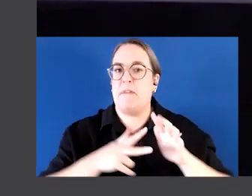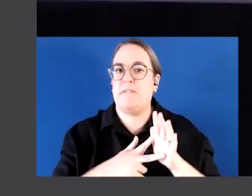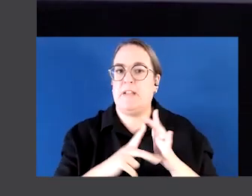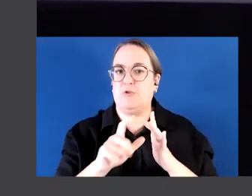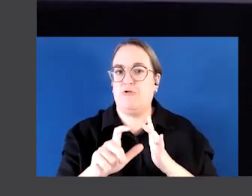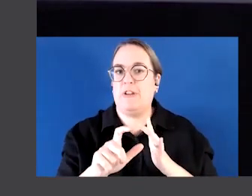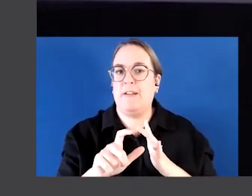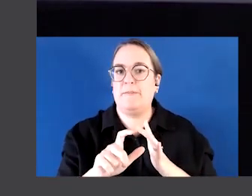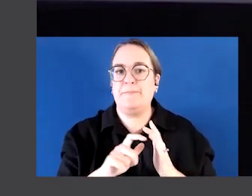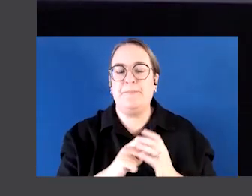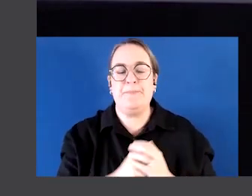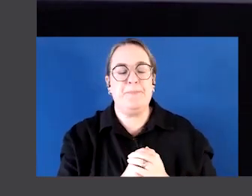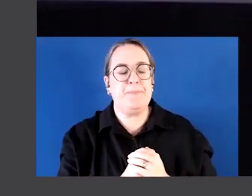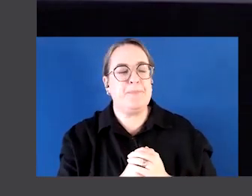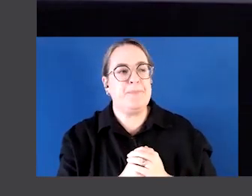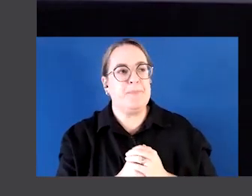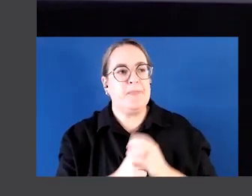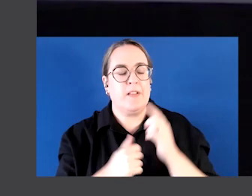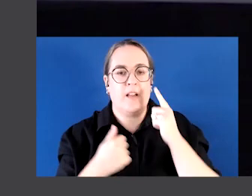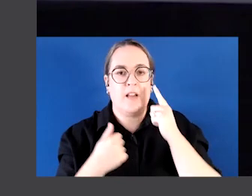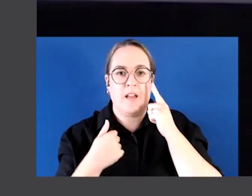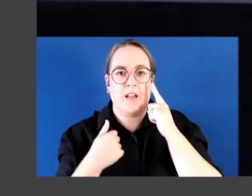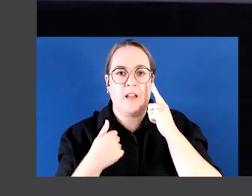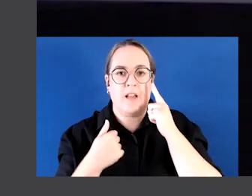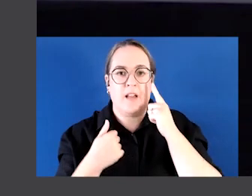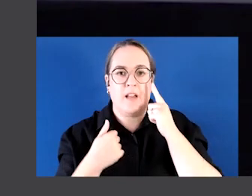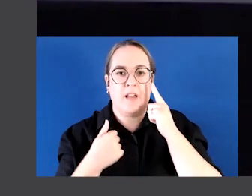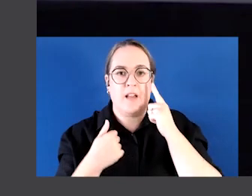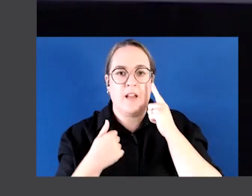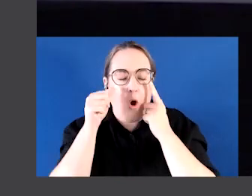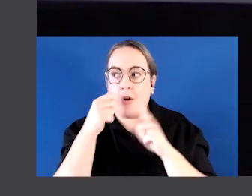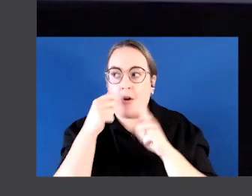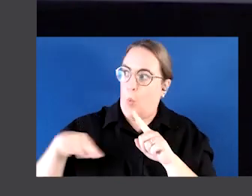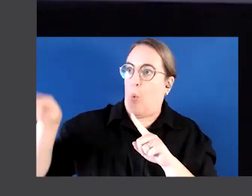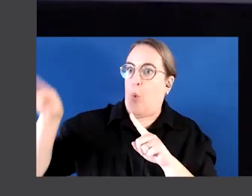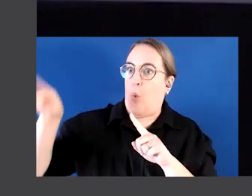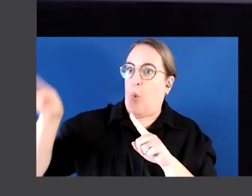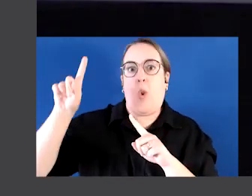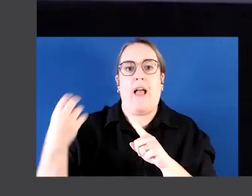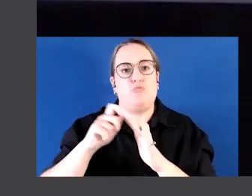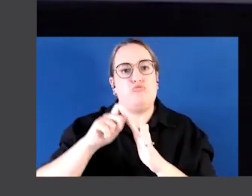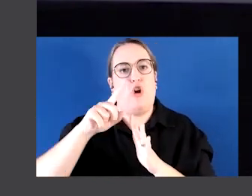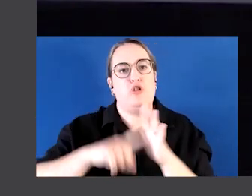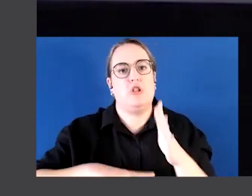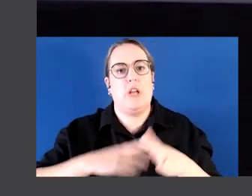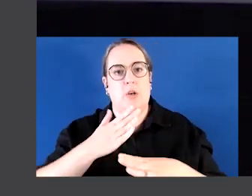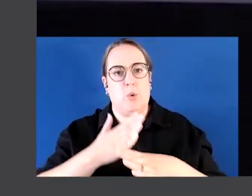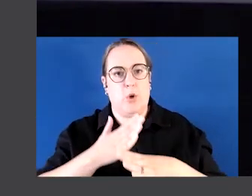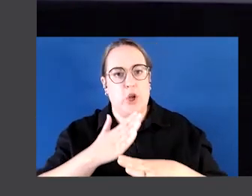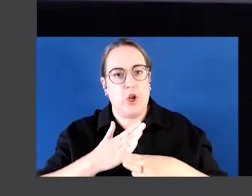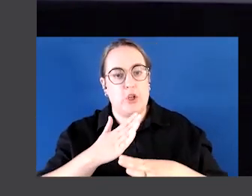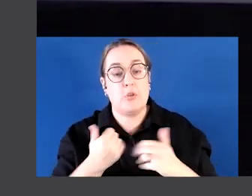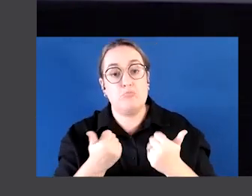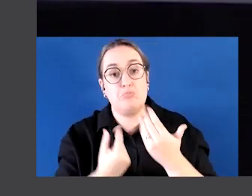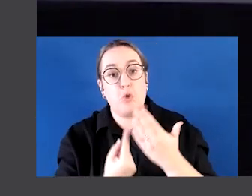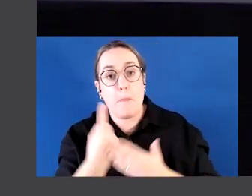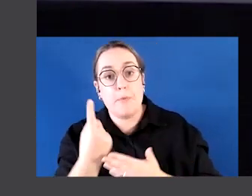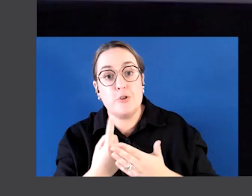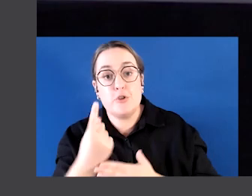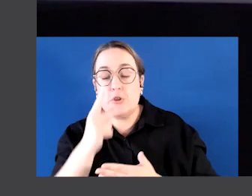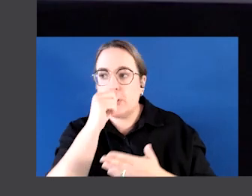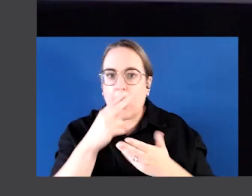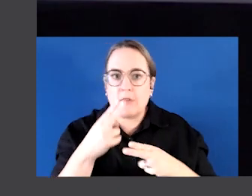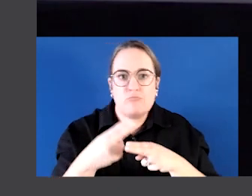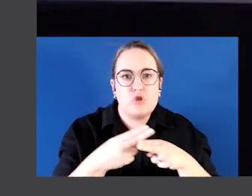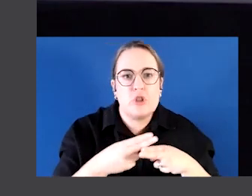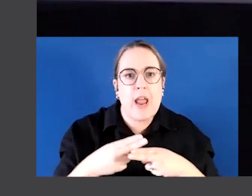the jurisdictions. And you know, as everybody's aware, we are all doing very significant project work. So it's a really good opportunity for